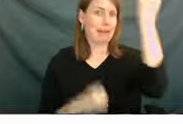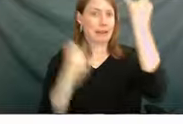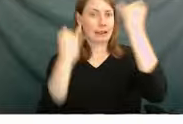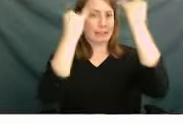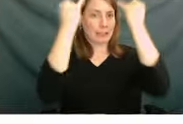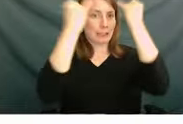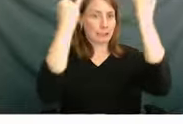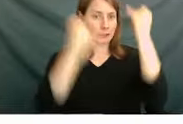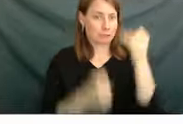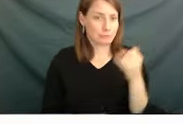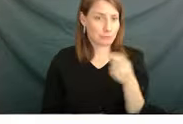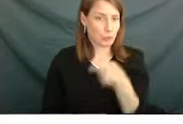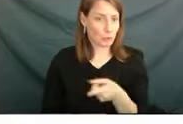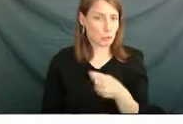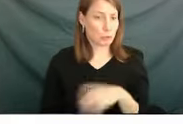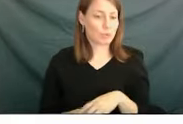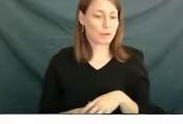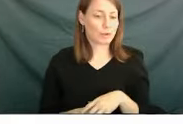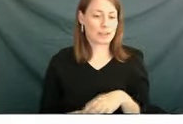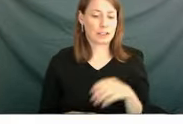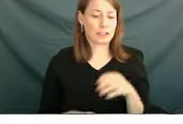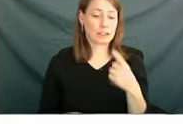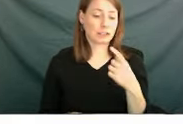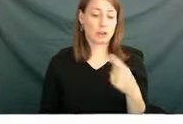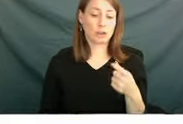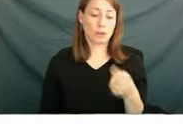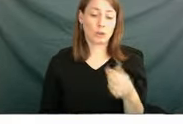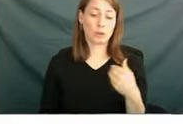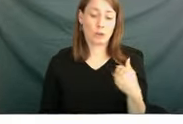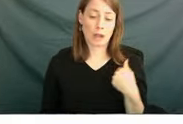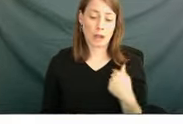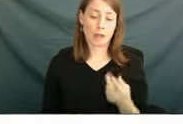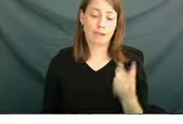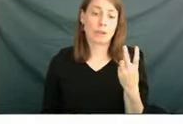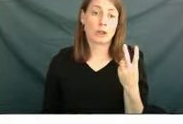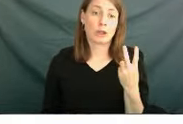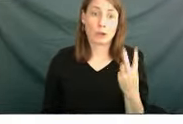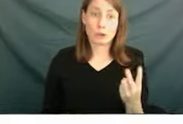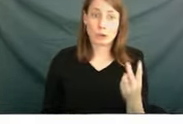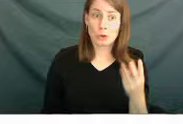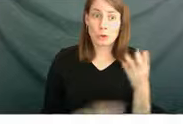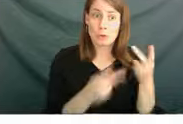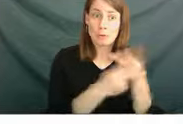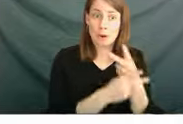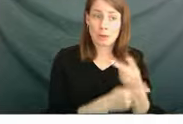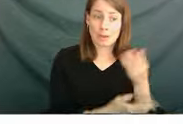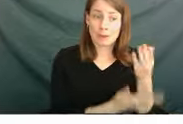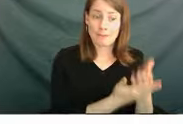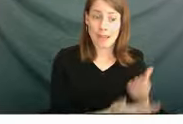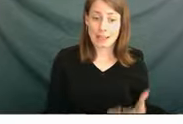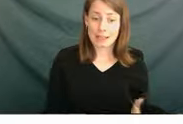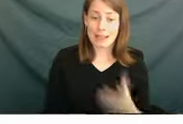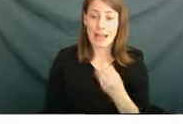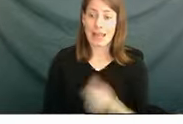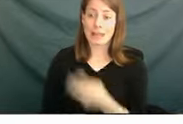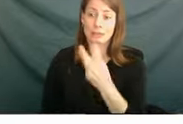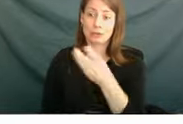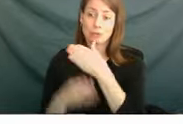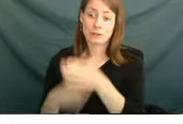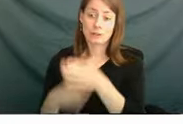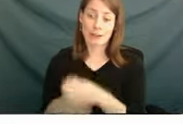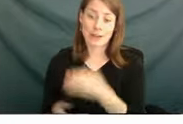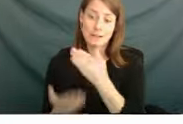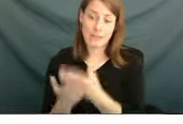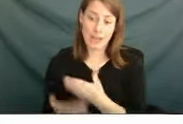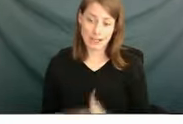board there, and you've got 5 minutes working in pairs to find out what they are. Get on with it, yeah. Let him get on with it. and then you're around the